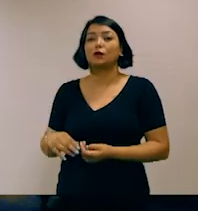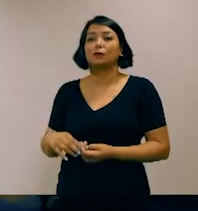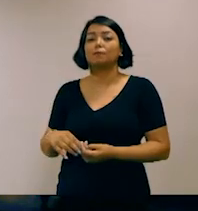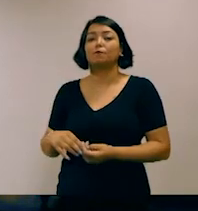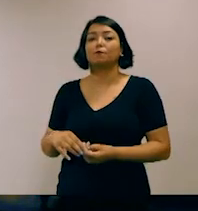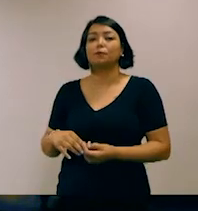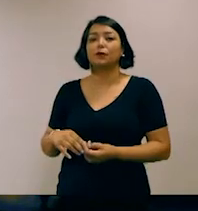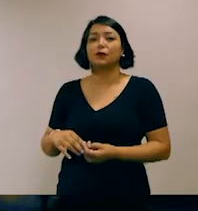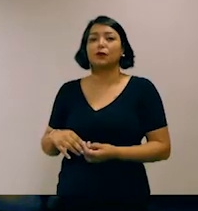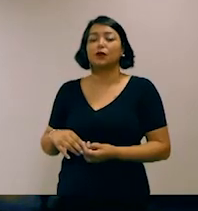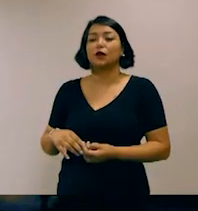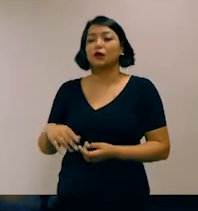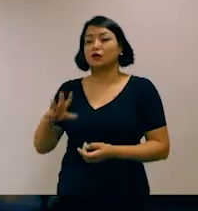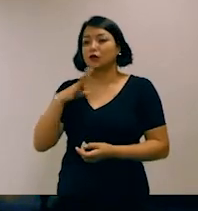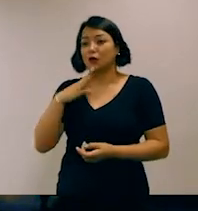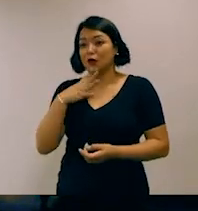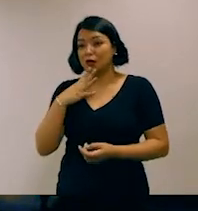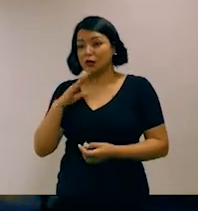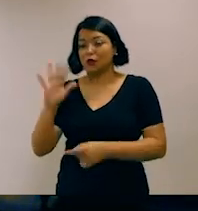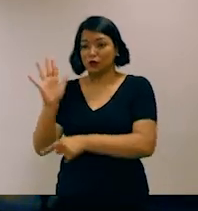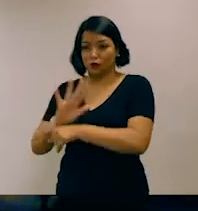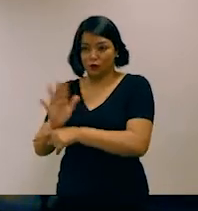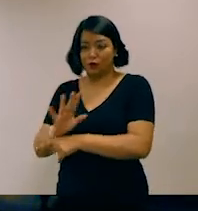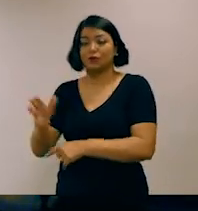the semantics was well captured.